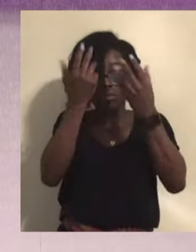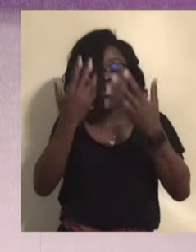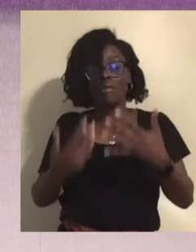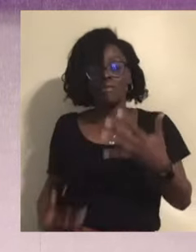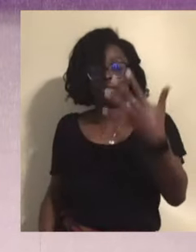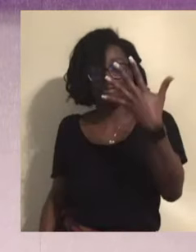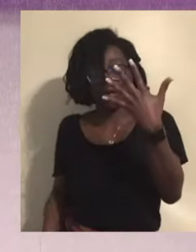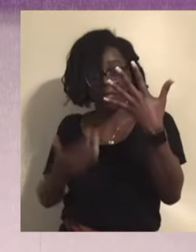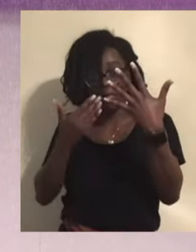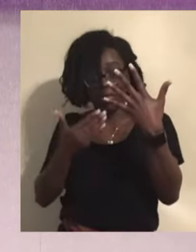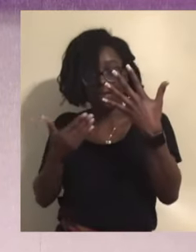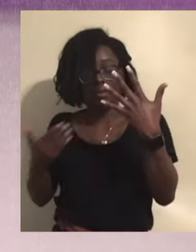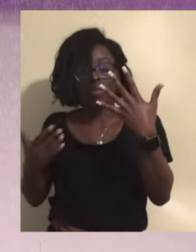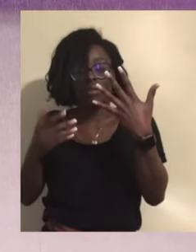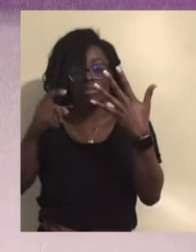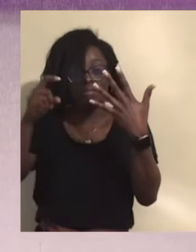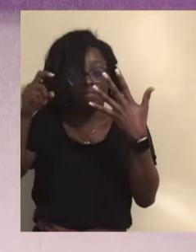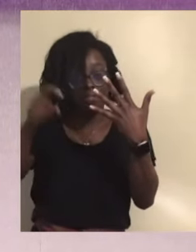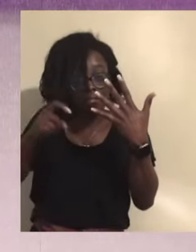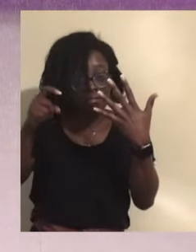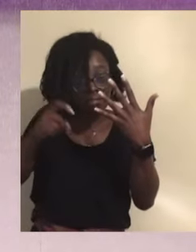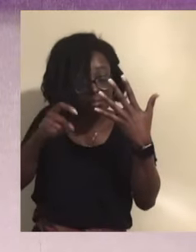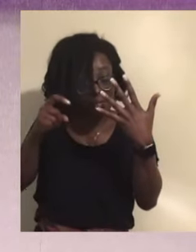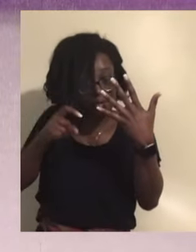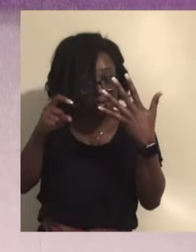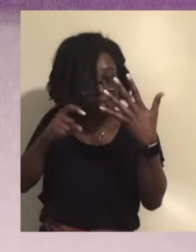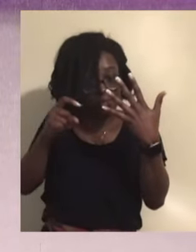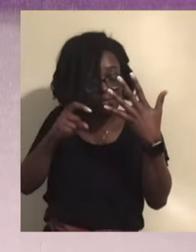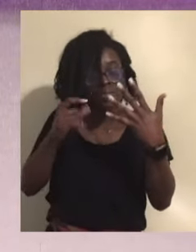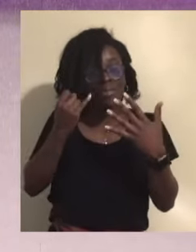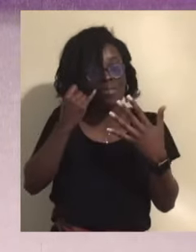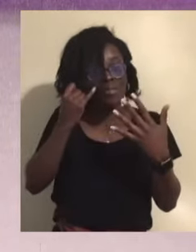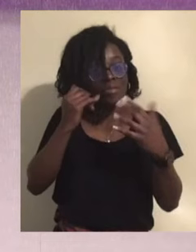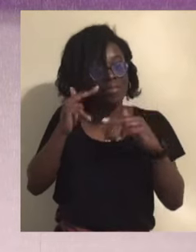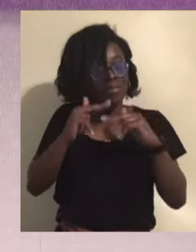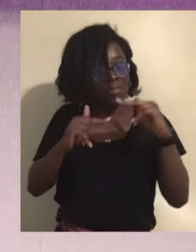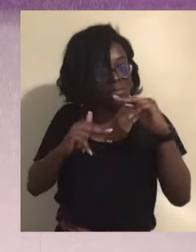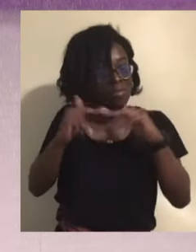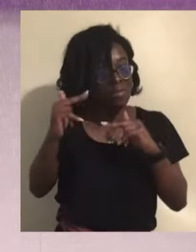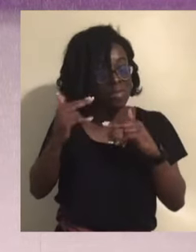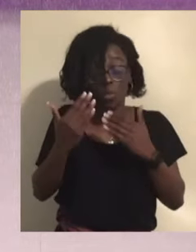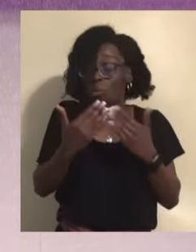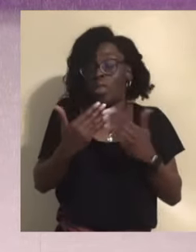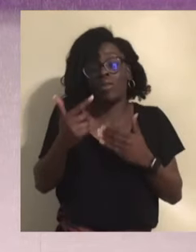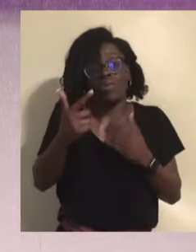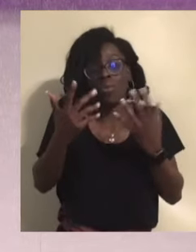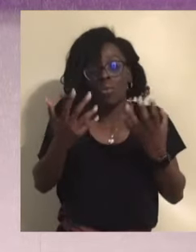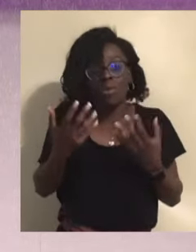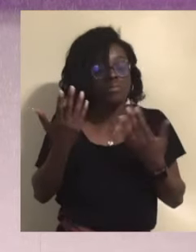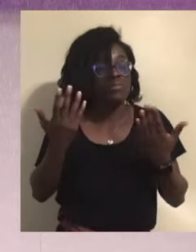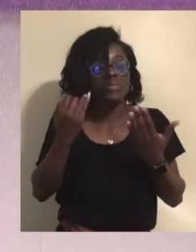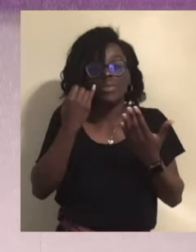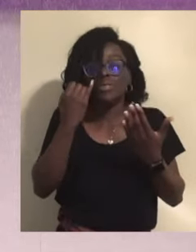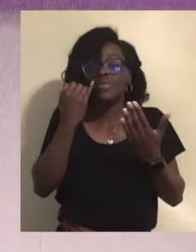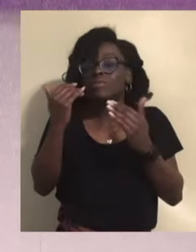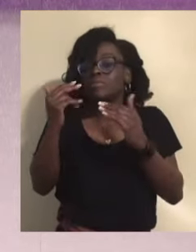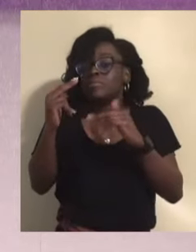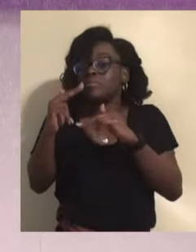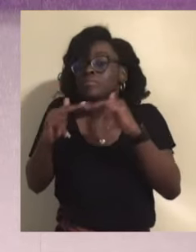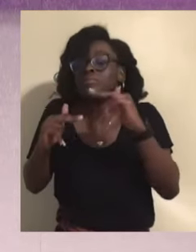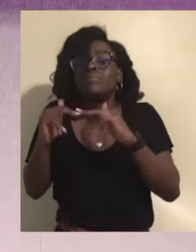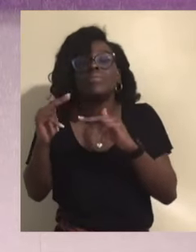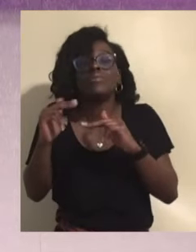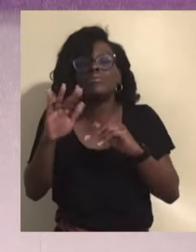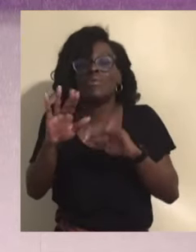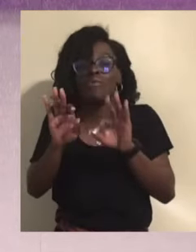you need in order to build whatever you are building. If you're working on building your family, this is